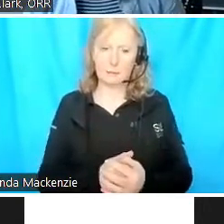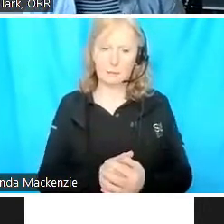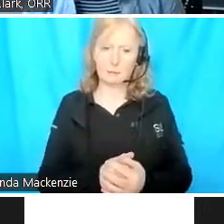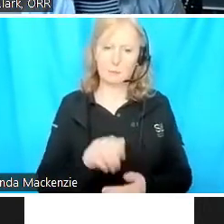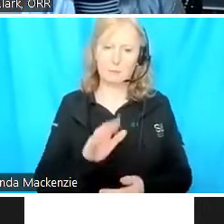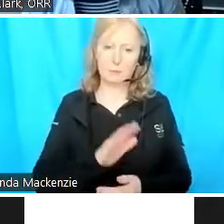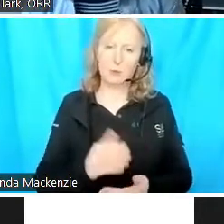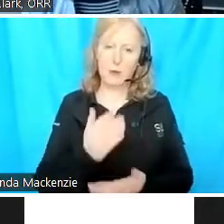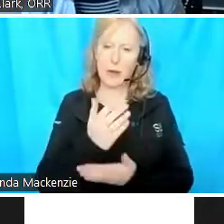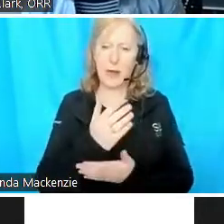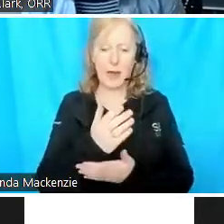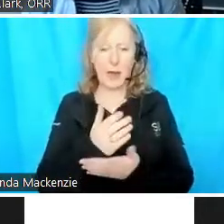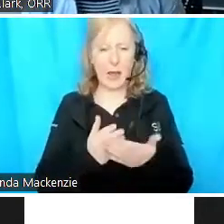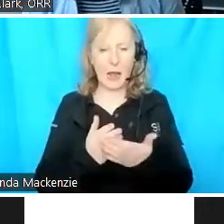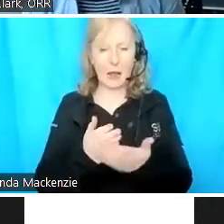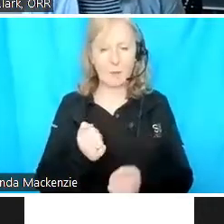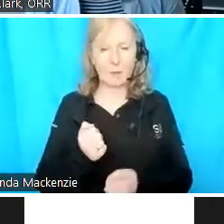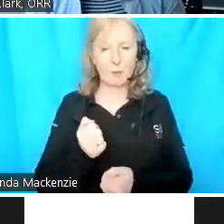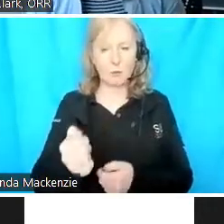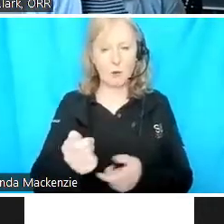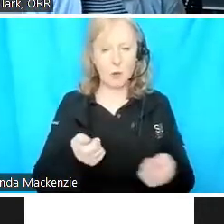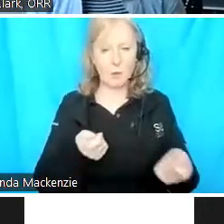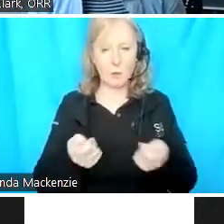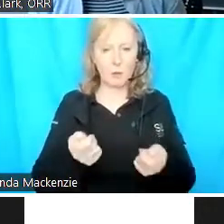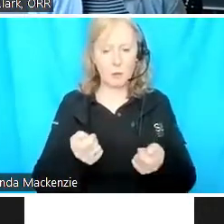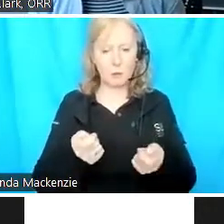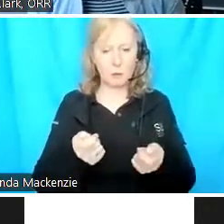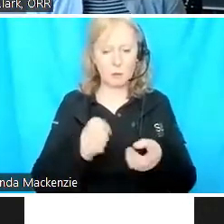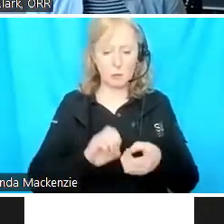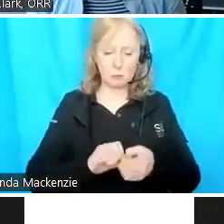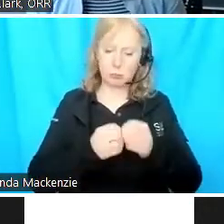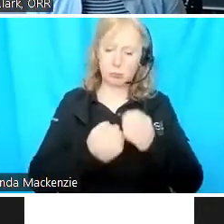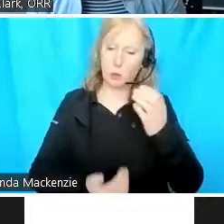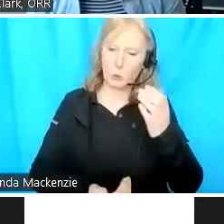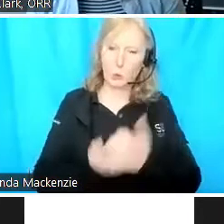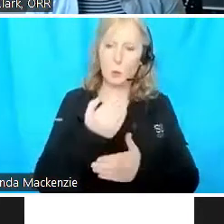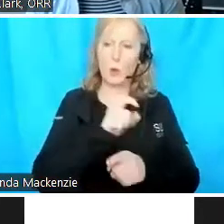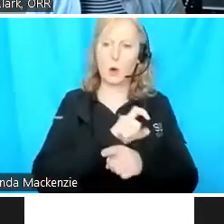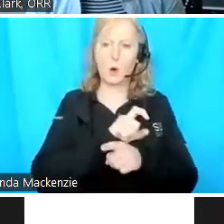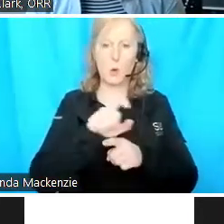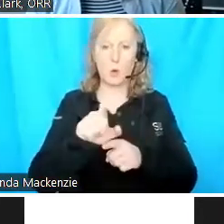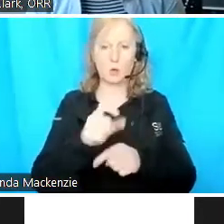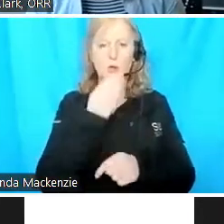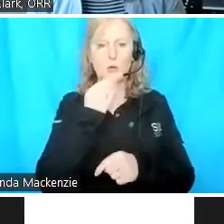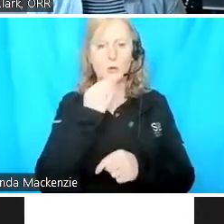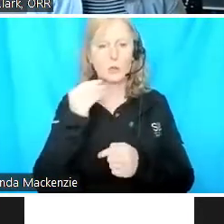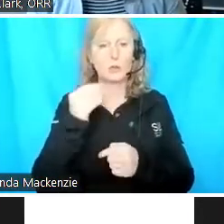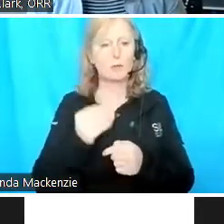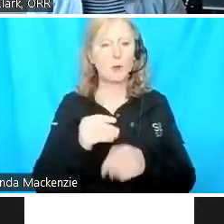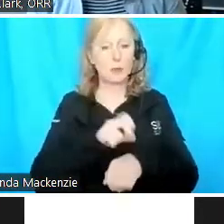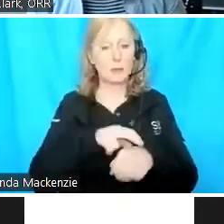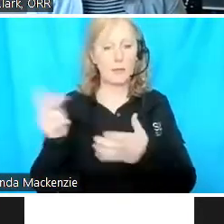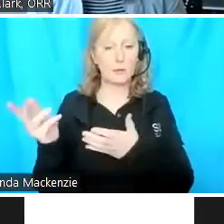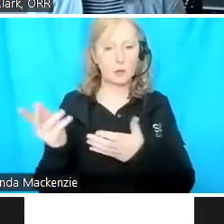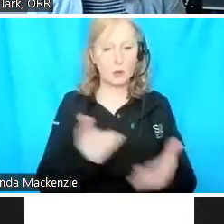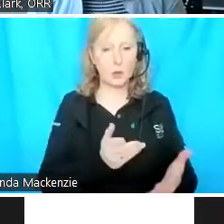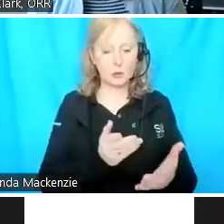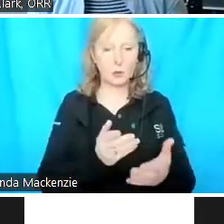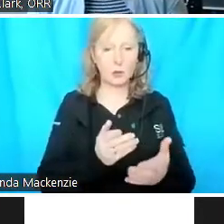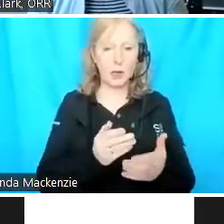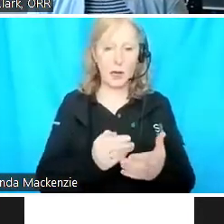of the rail operators have developed brand new courses to be used in staff inductions and ongoing refresher